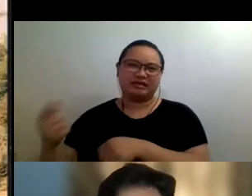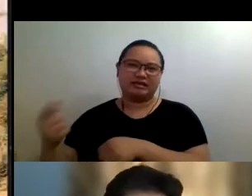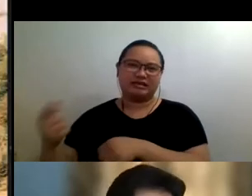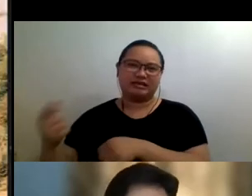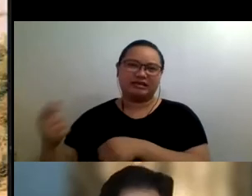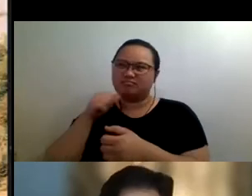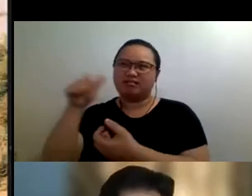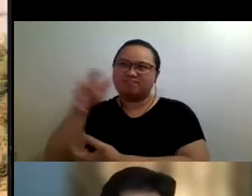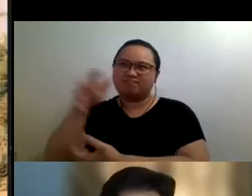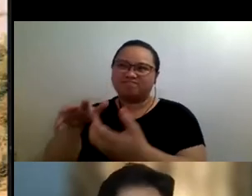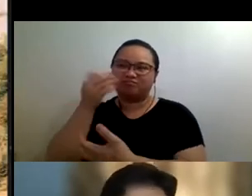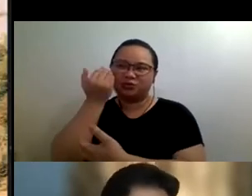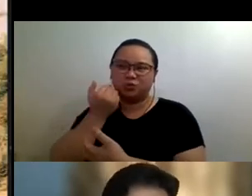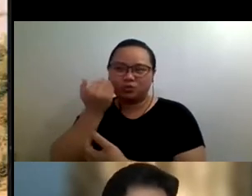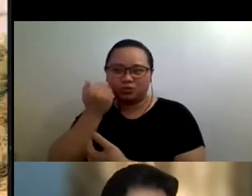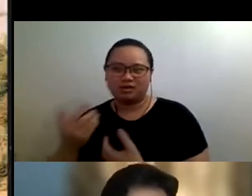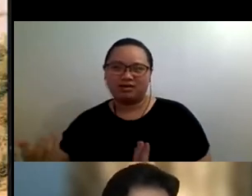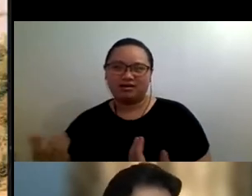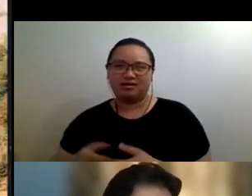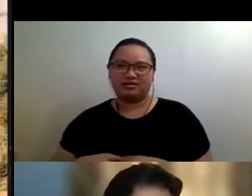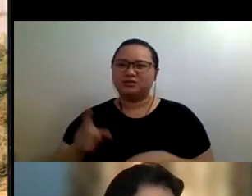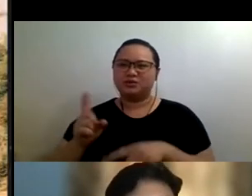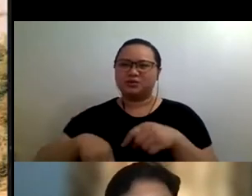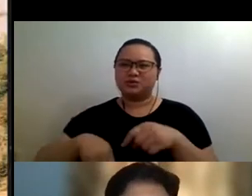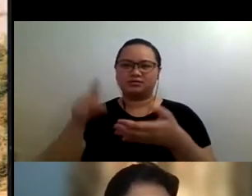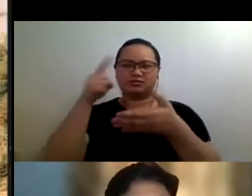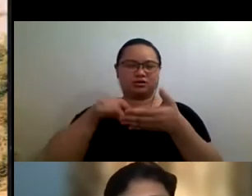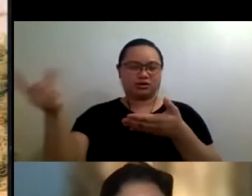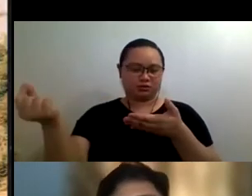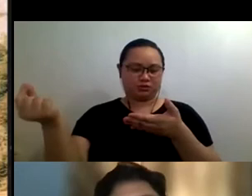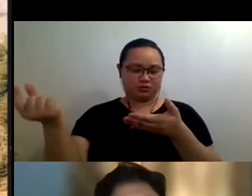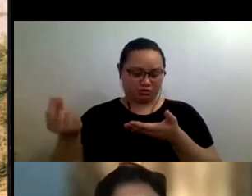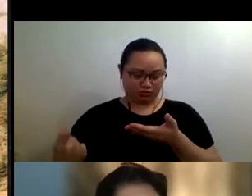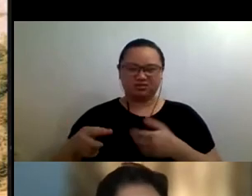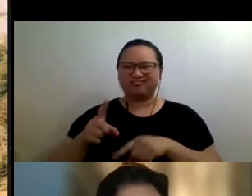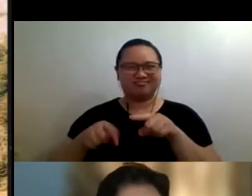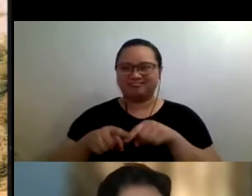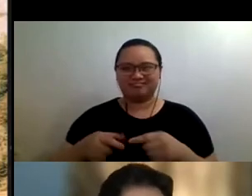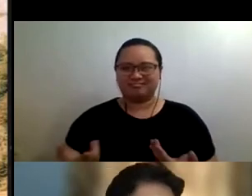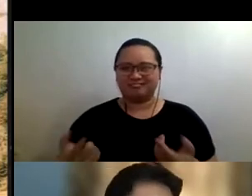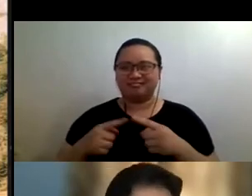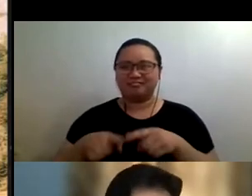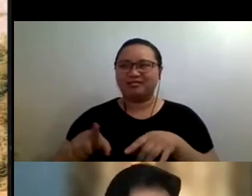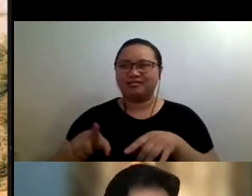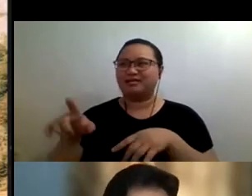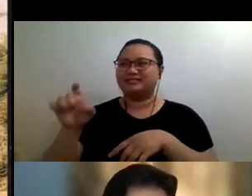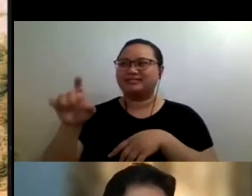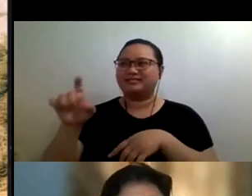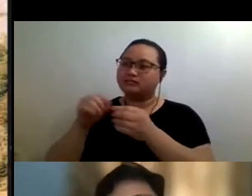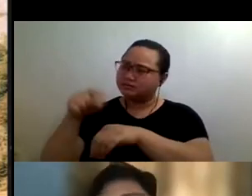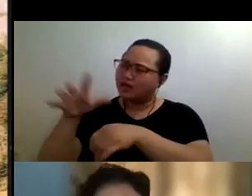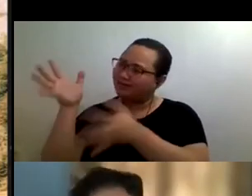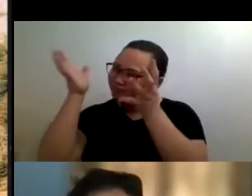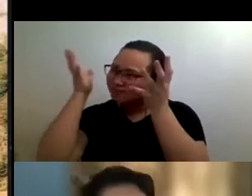cannot take someone's perspective just through checklists and emails. It takes time together. It takes